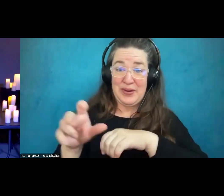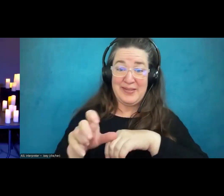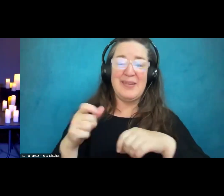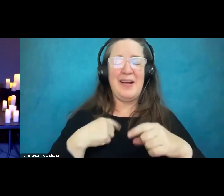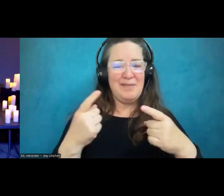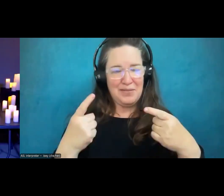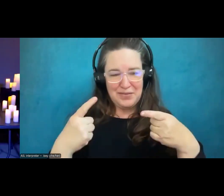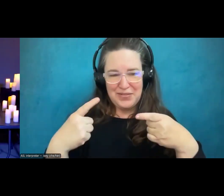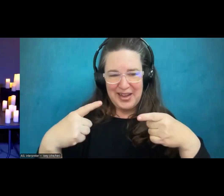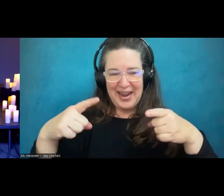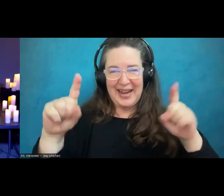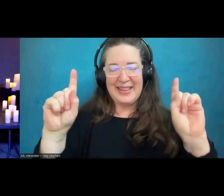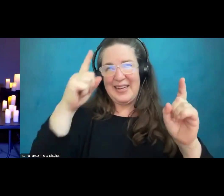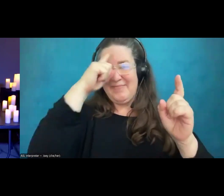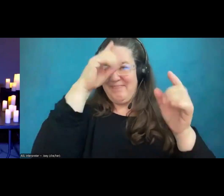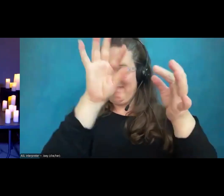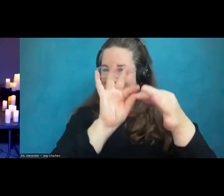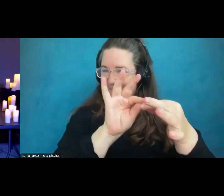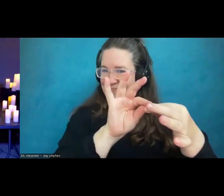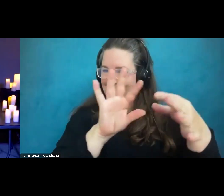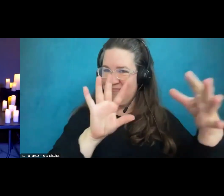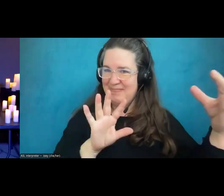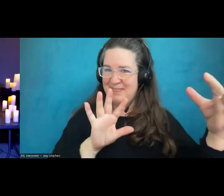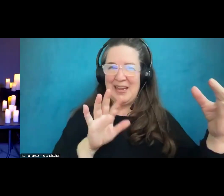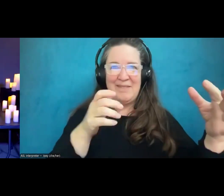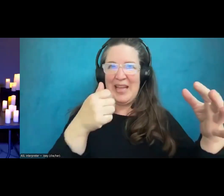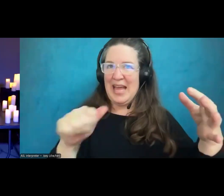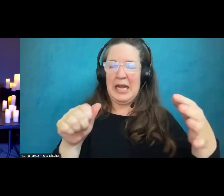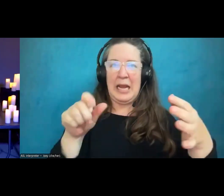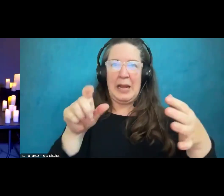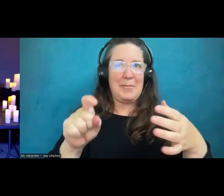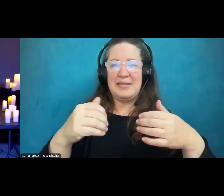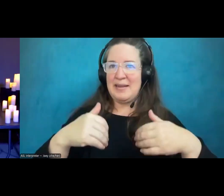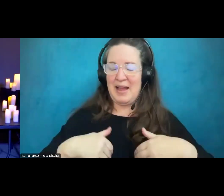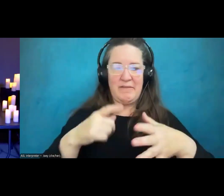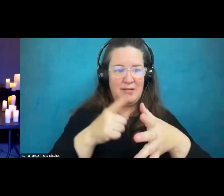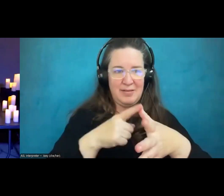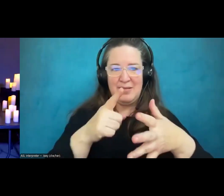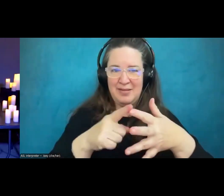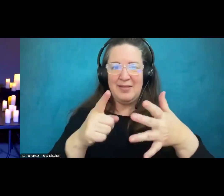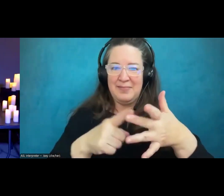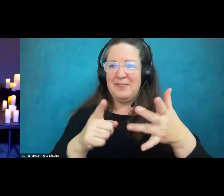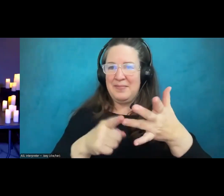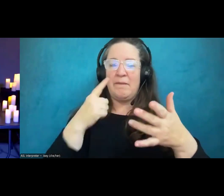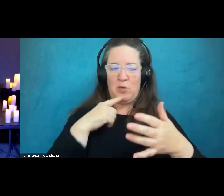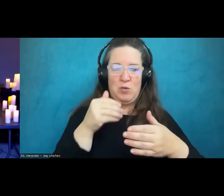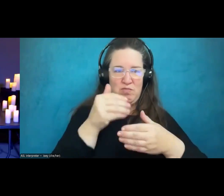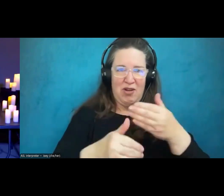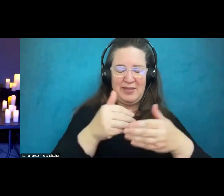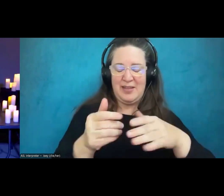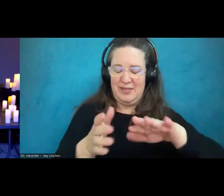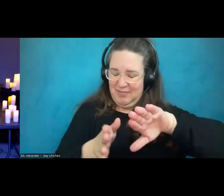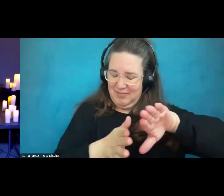finally let go of any pretense of controlling the process and decided that rather